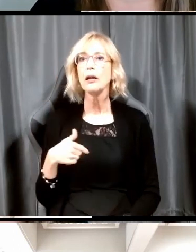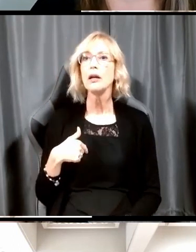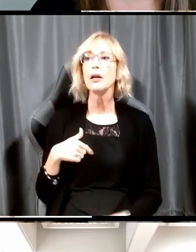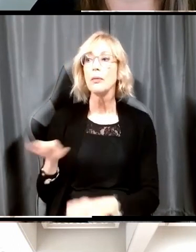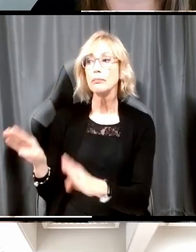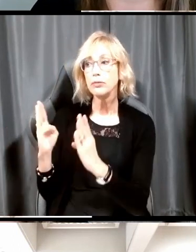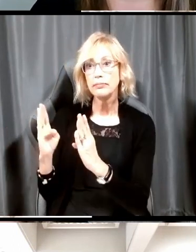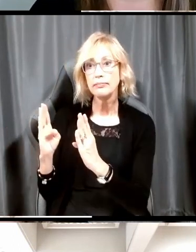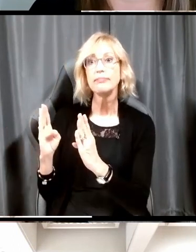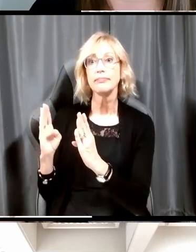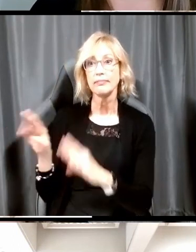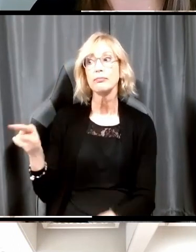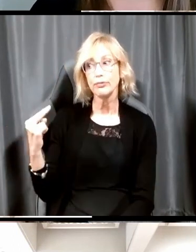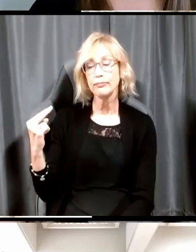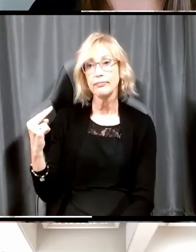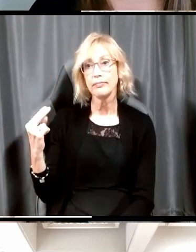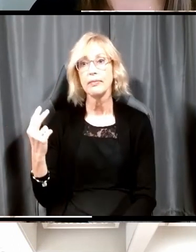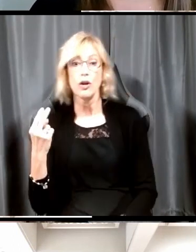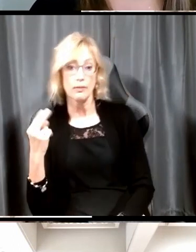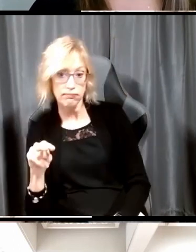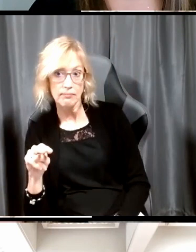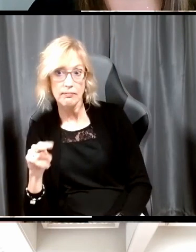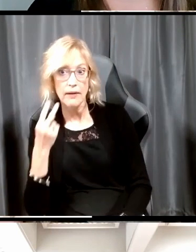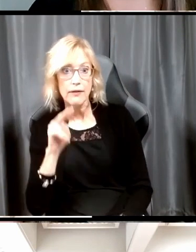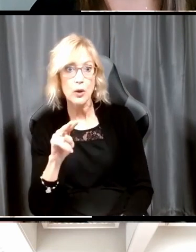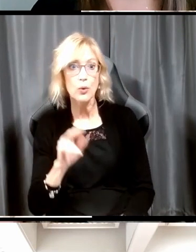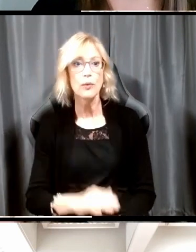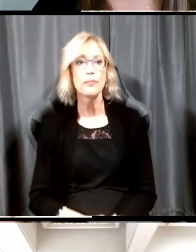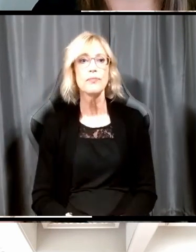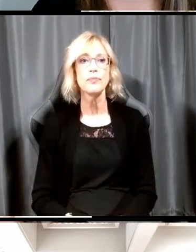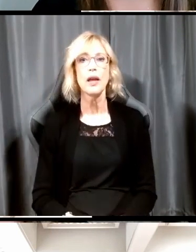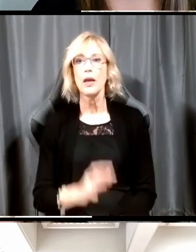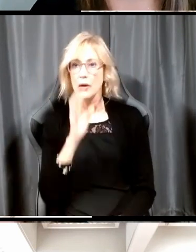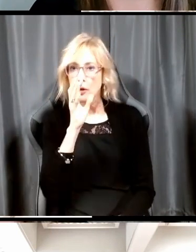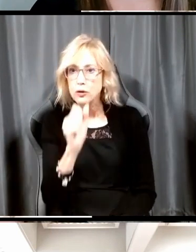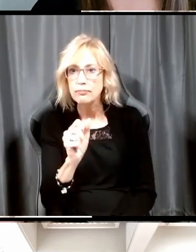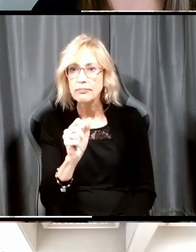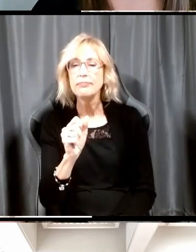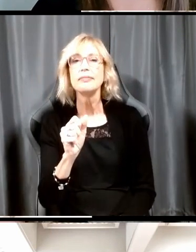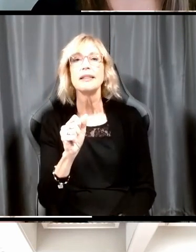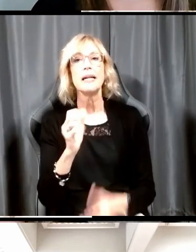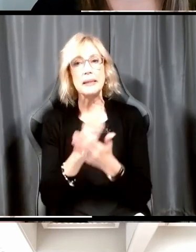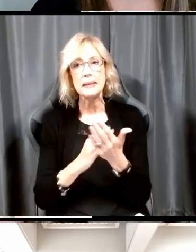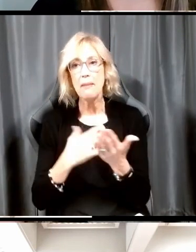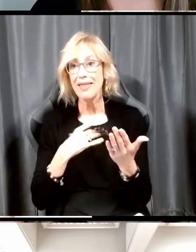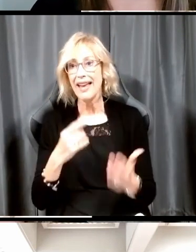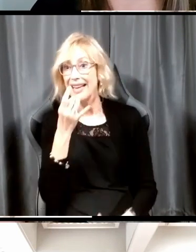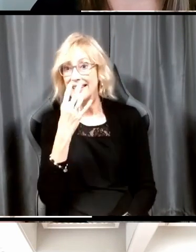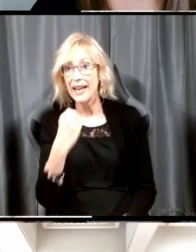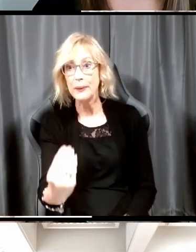getting them to view things. They exhibit unusual attraction to the need for light. Some students will